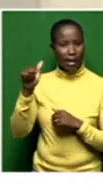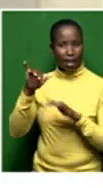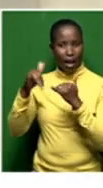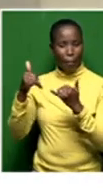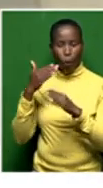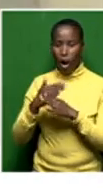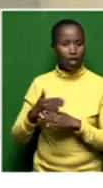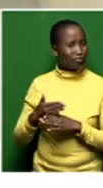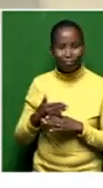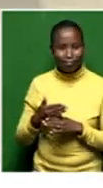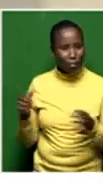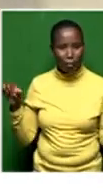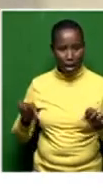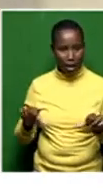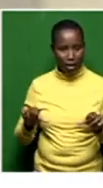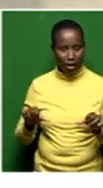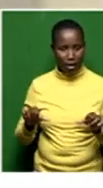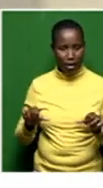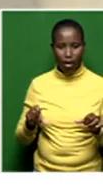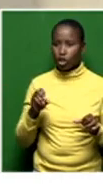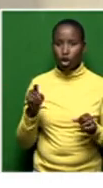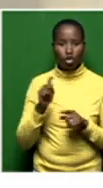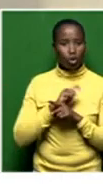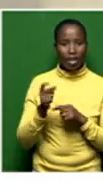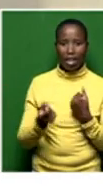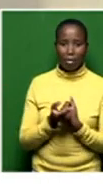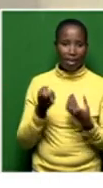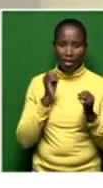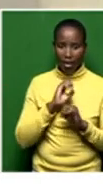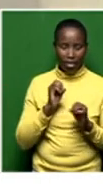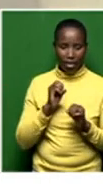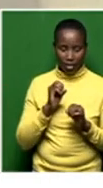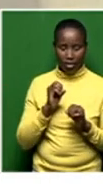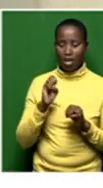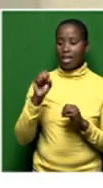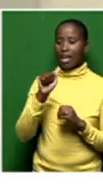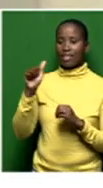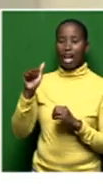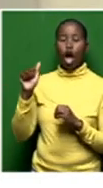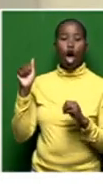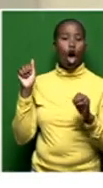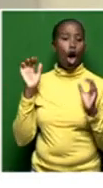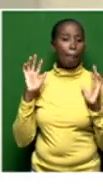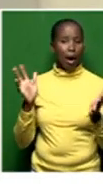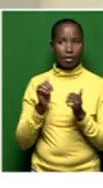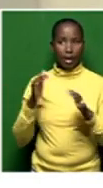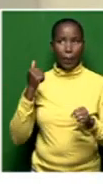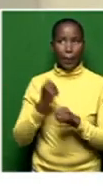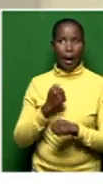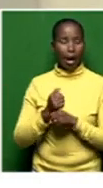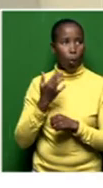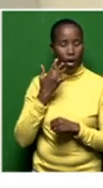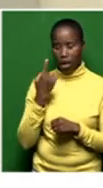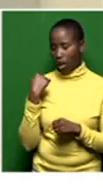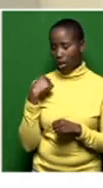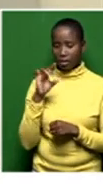not even at Airways Park. So there was no training happening there. Mm-hmm. SAA only took to the skies in September.